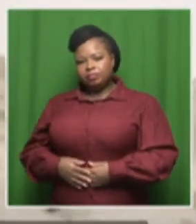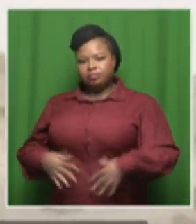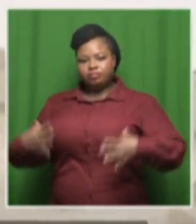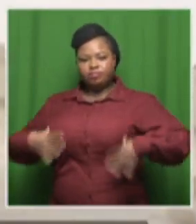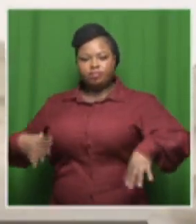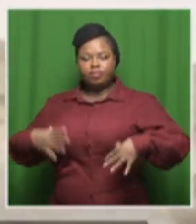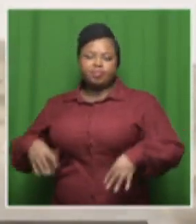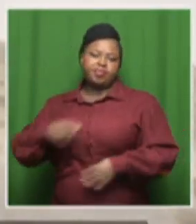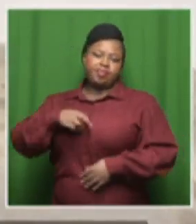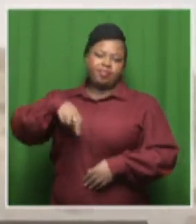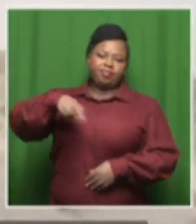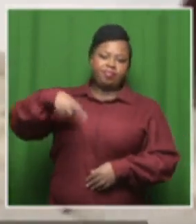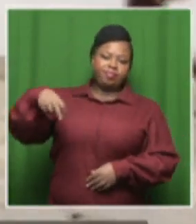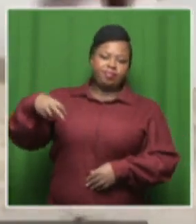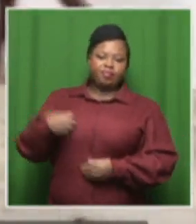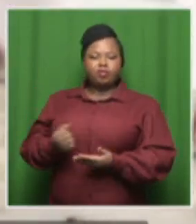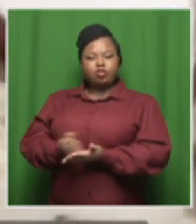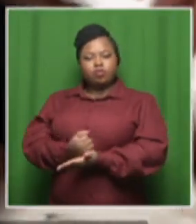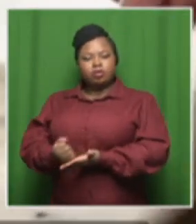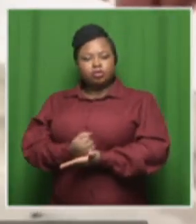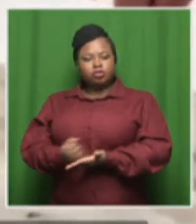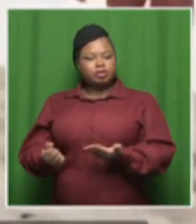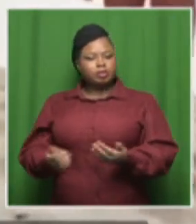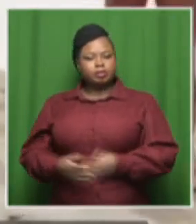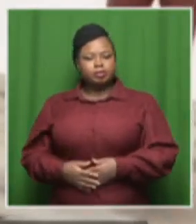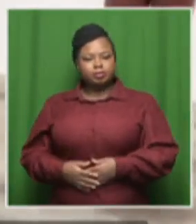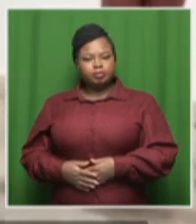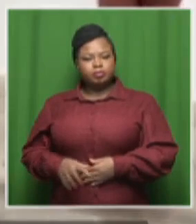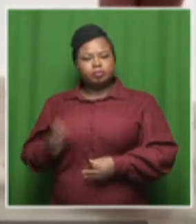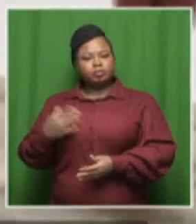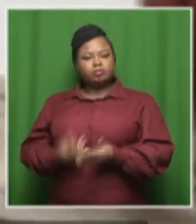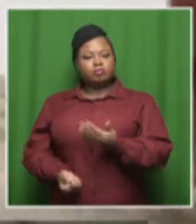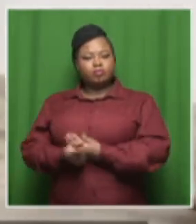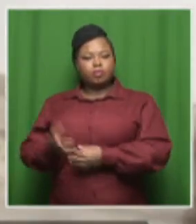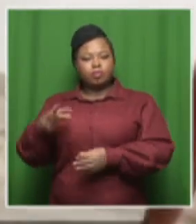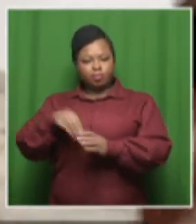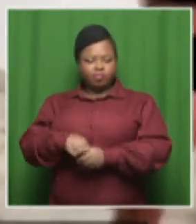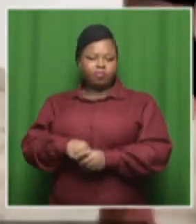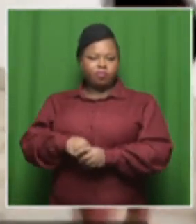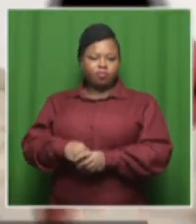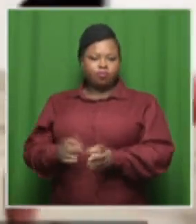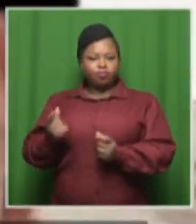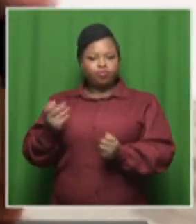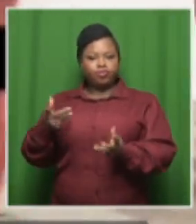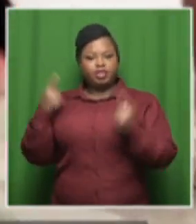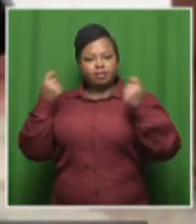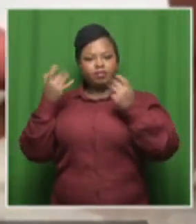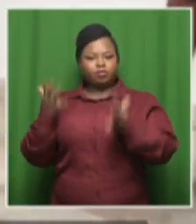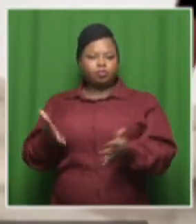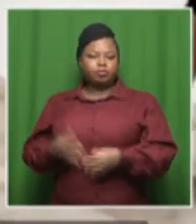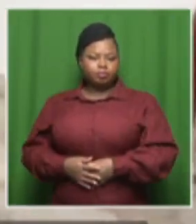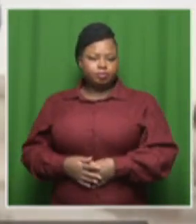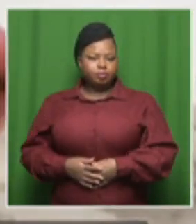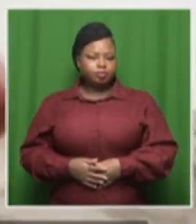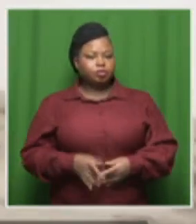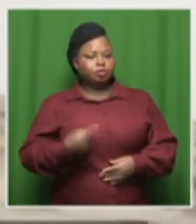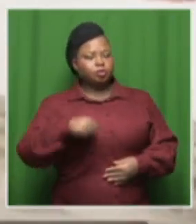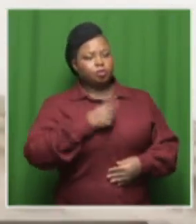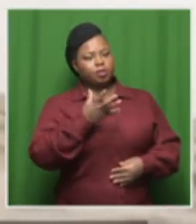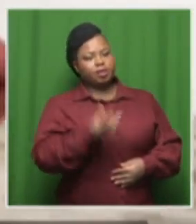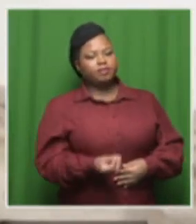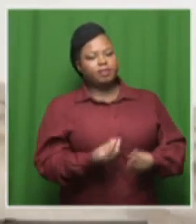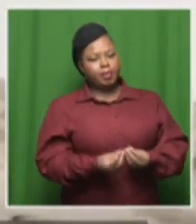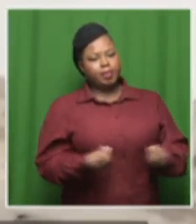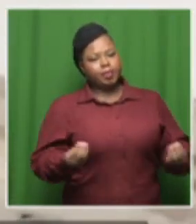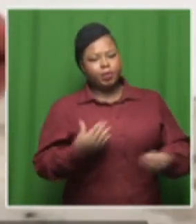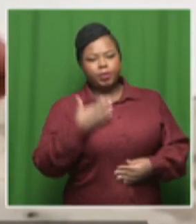costumes, the traveling, you know, the registrations, like what goes into covering such an event and a lifestyle? So we'll have like